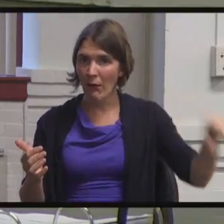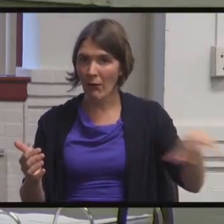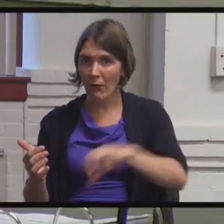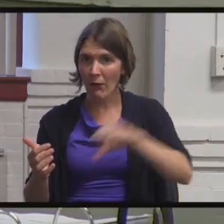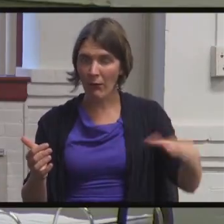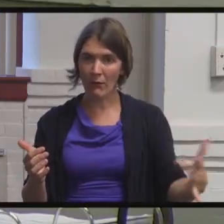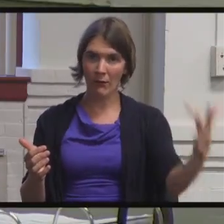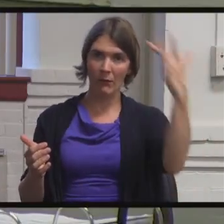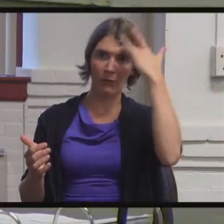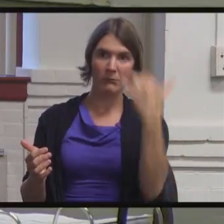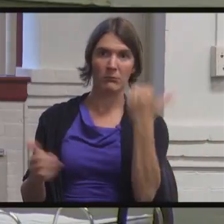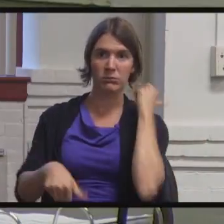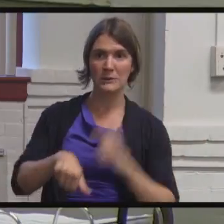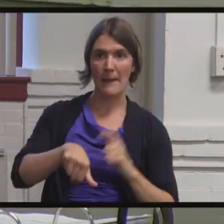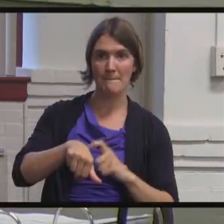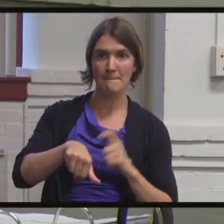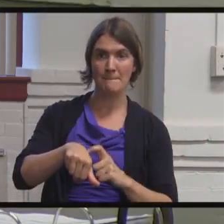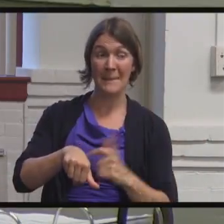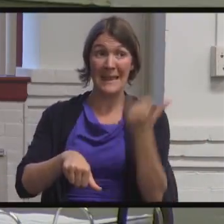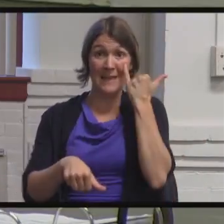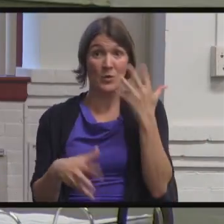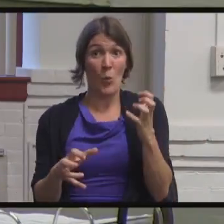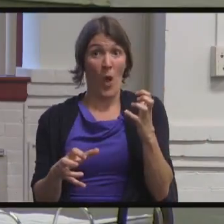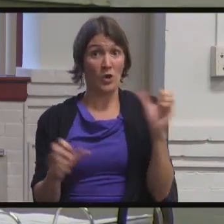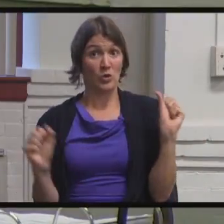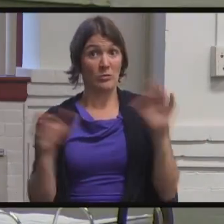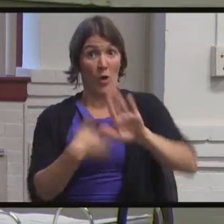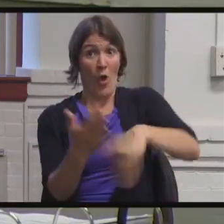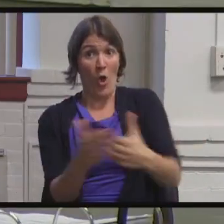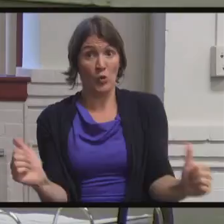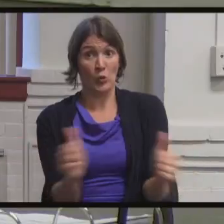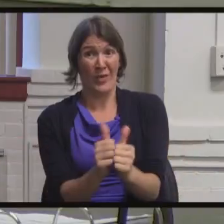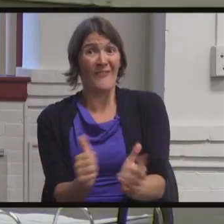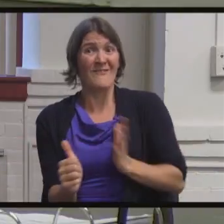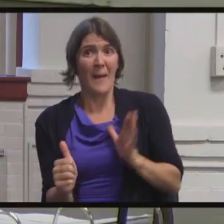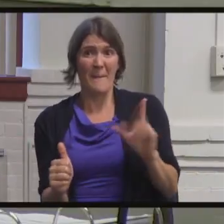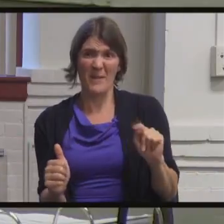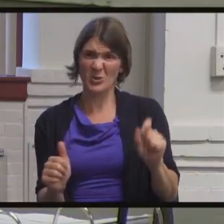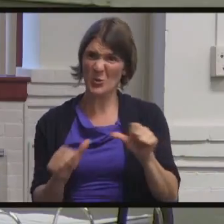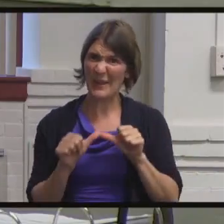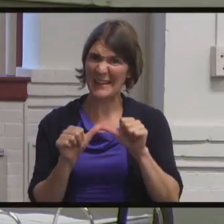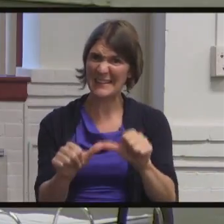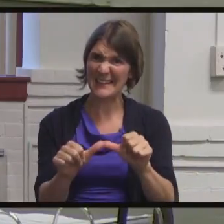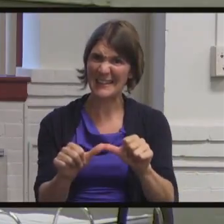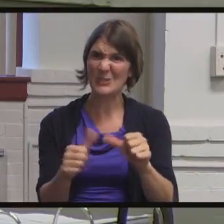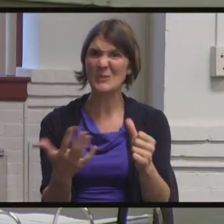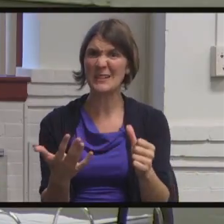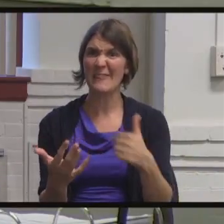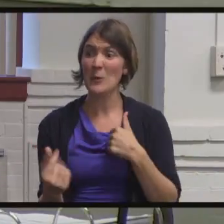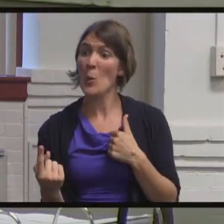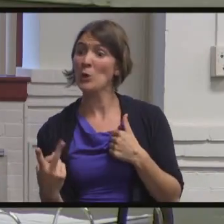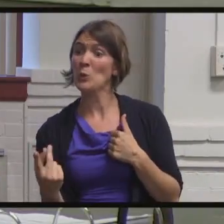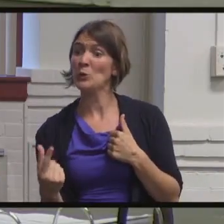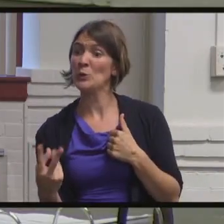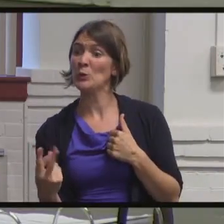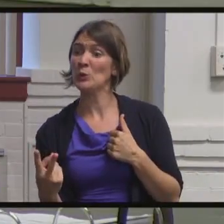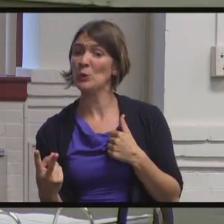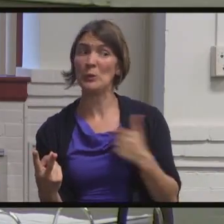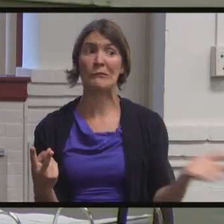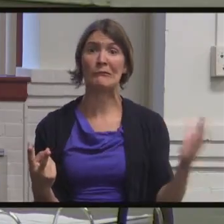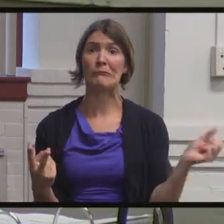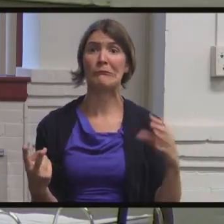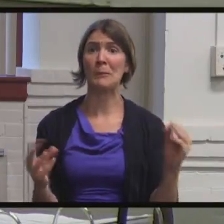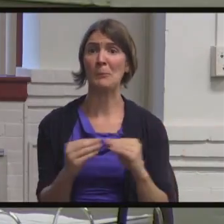to continue that. And people like to be able to just throw all their plastics together. The idea was we'd get more 1 and 2s if people put all their plastic